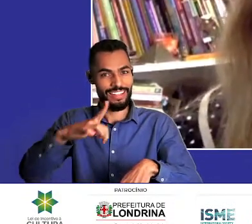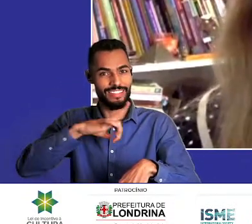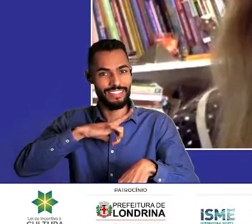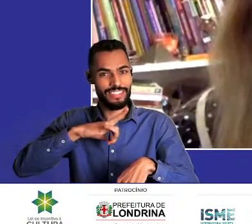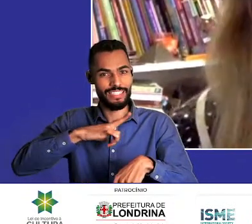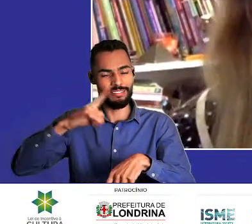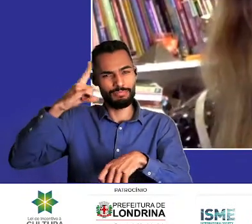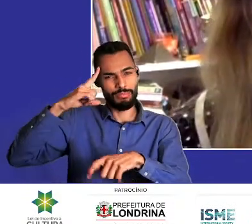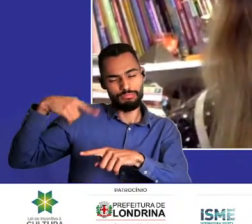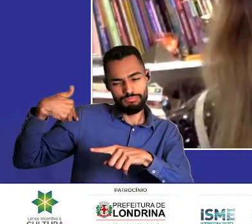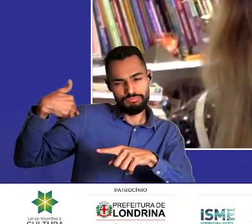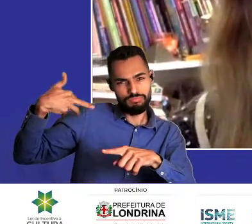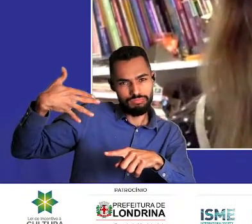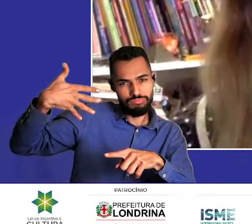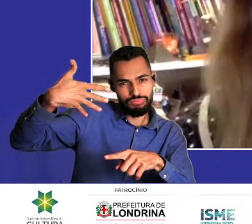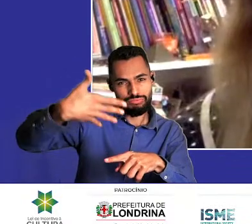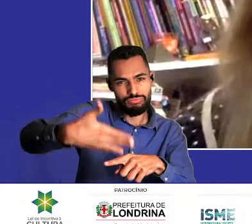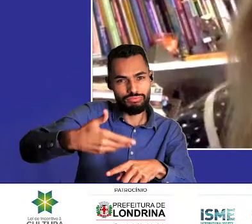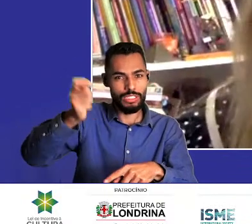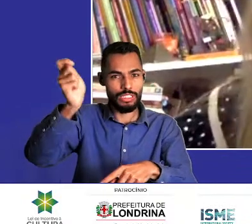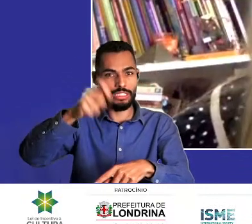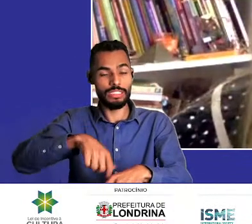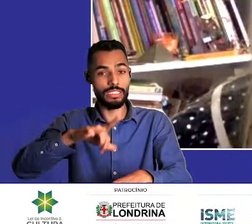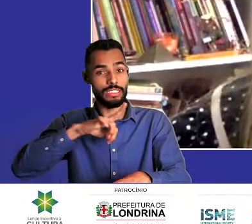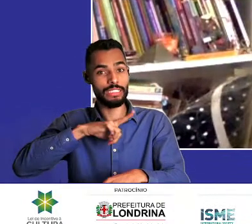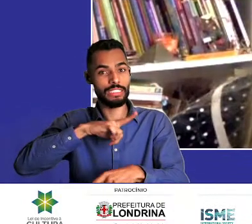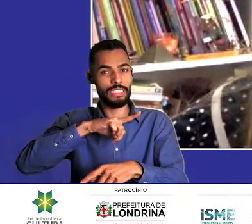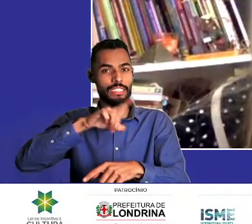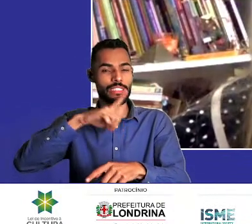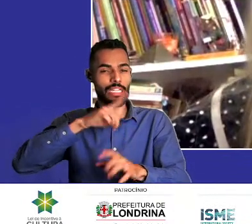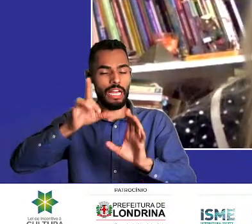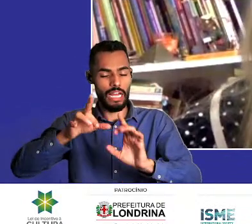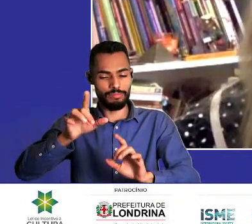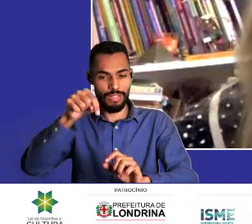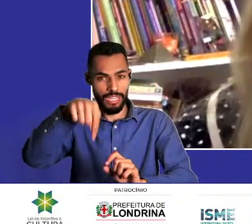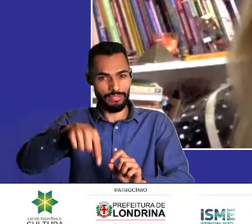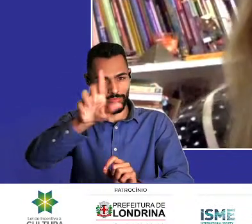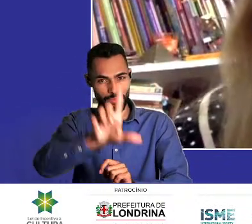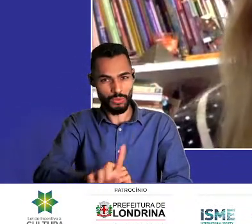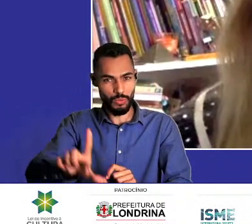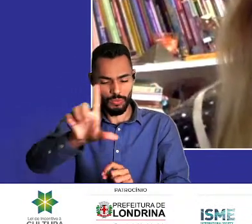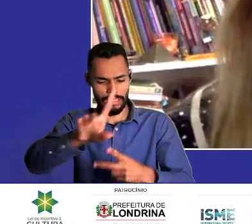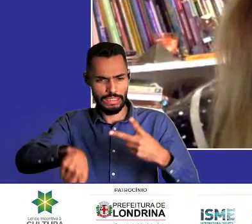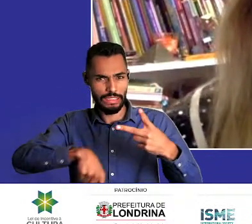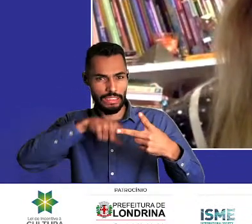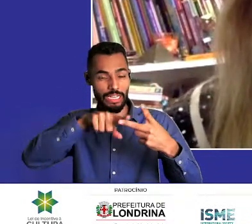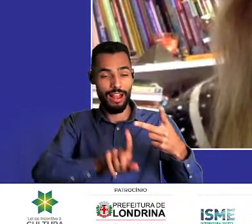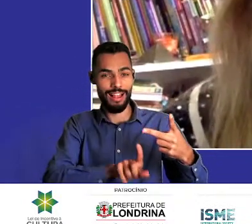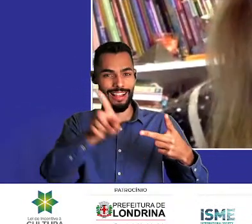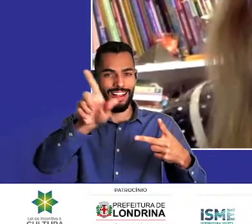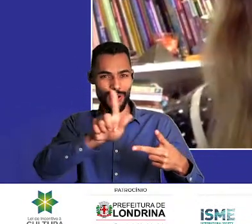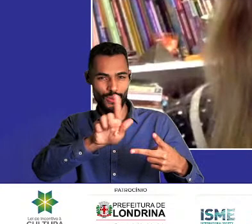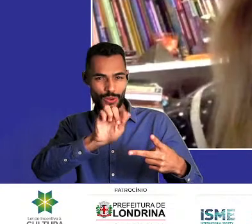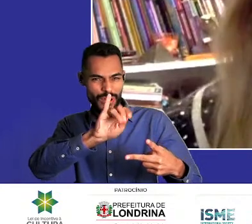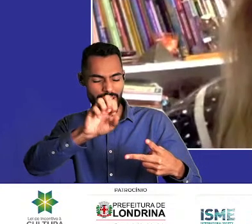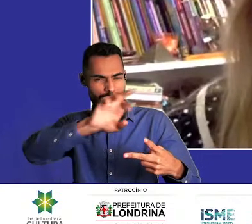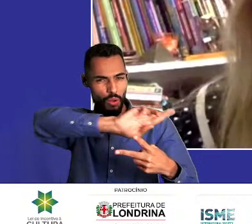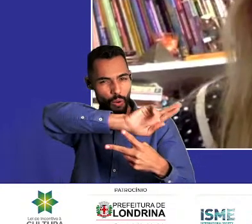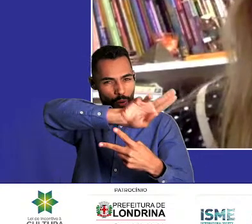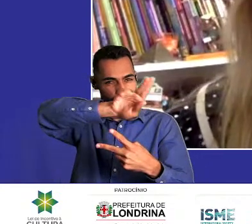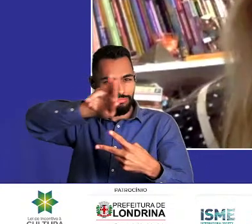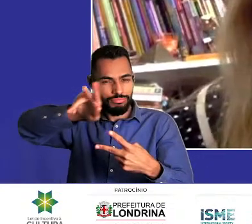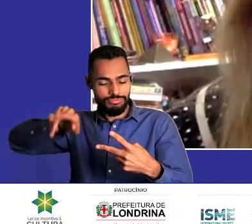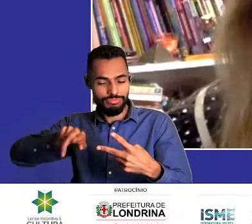ABEN, State University of Londrina, Federal University of Goiás, and others, which engage to